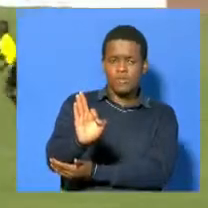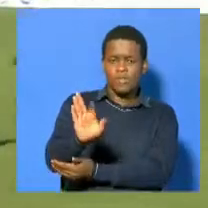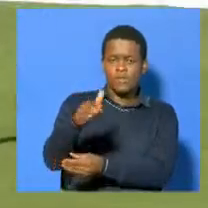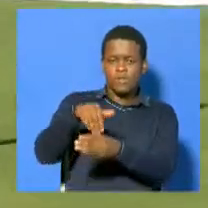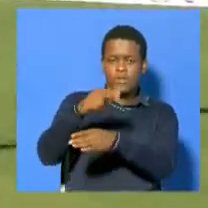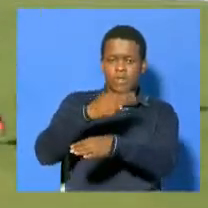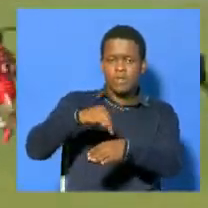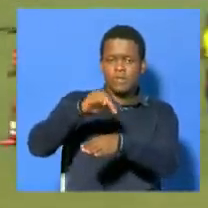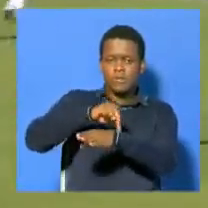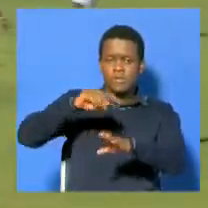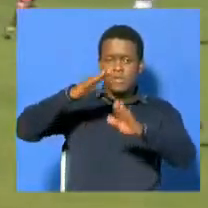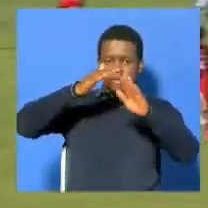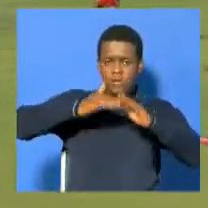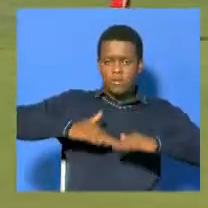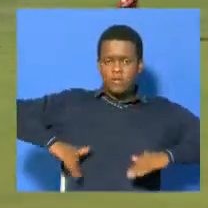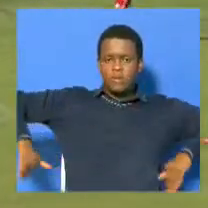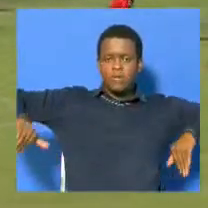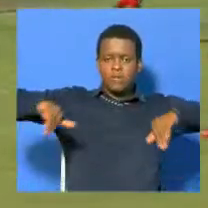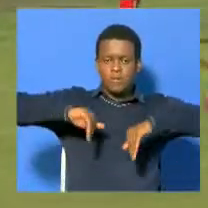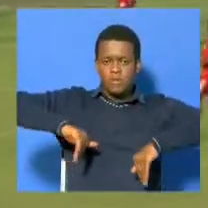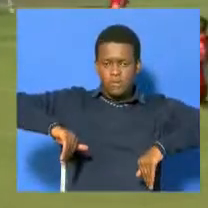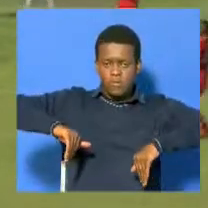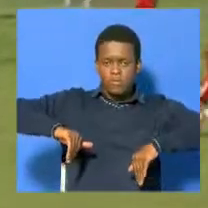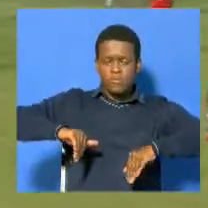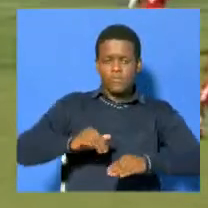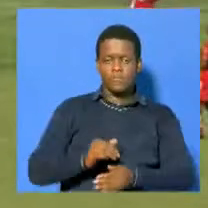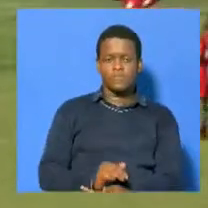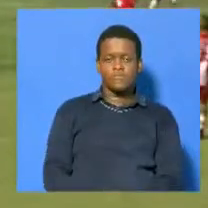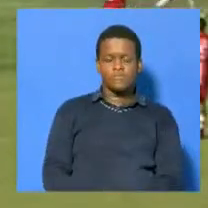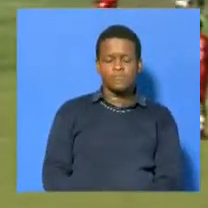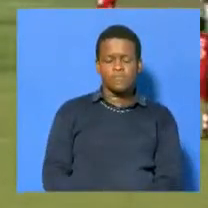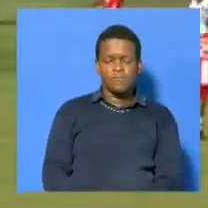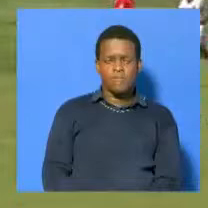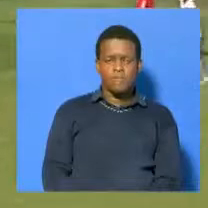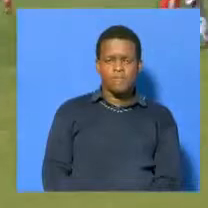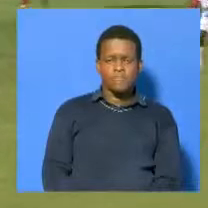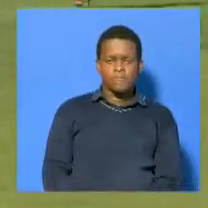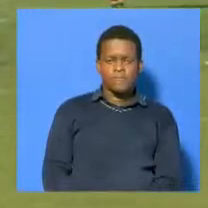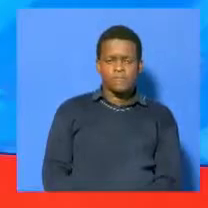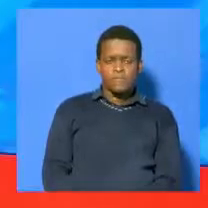at their national stadium in a rescheduled fixture.